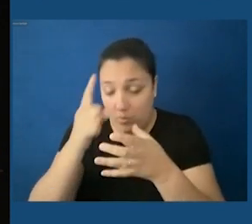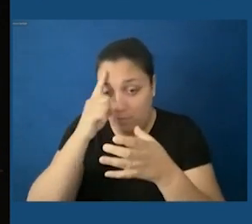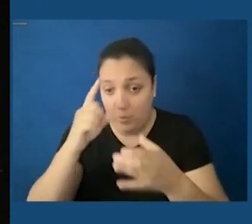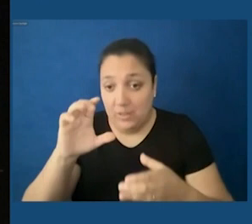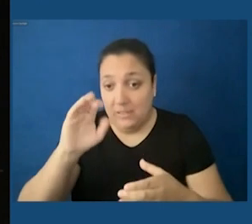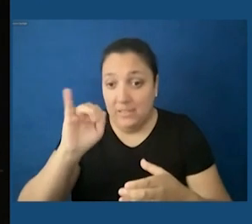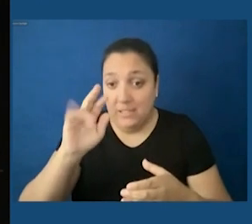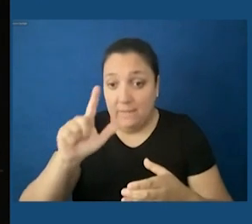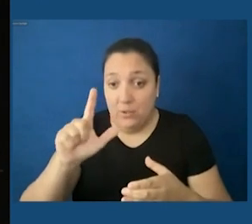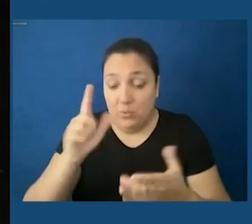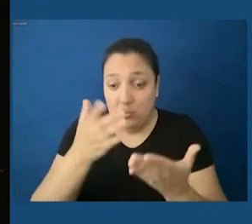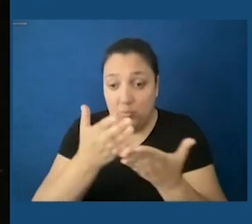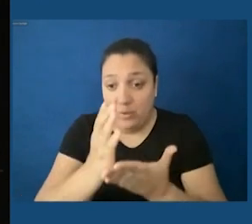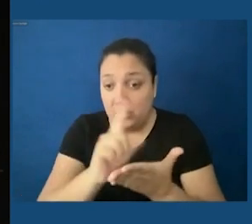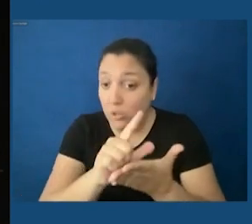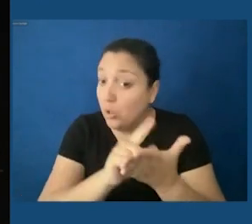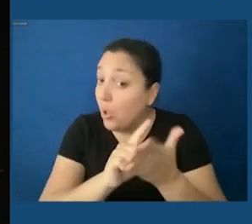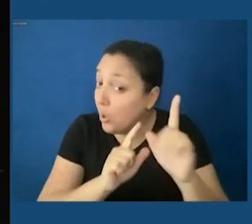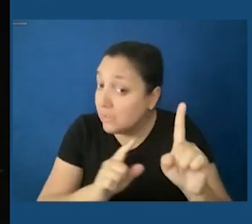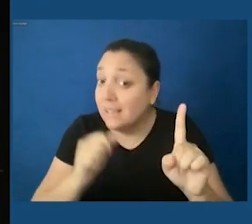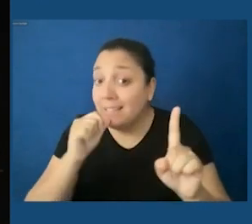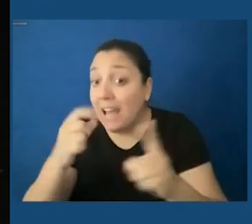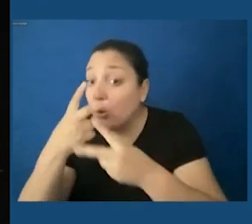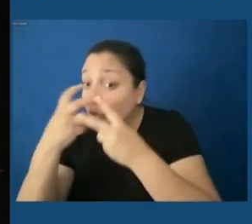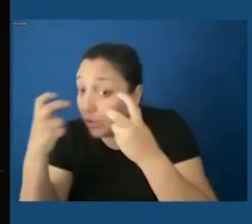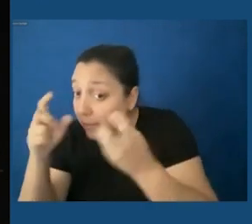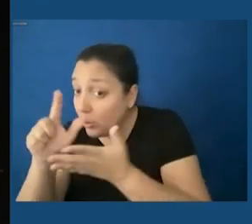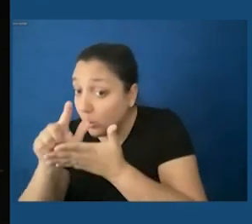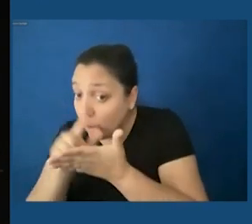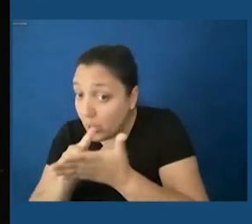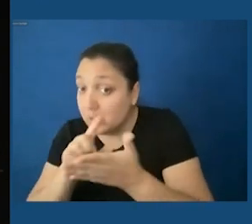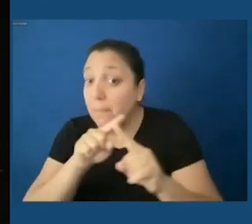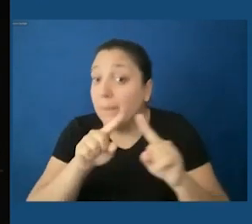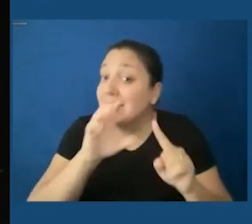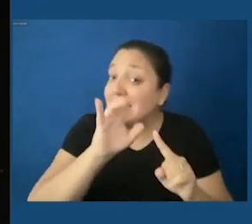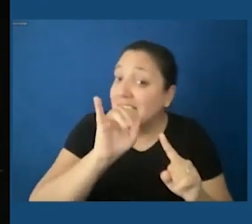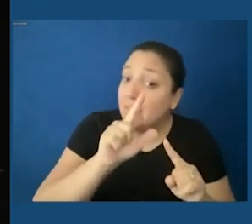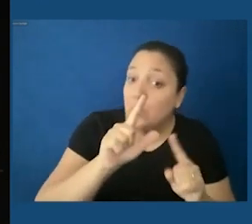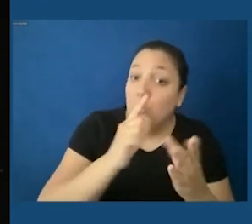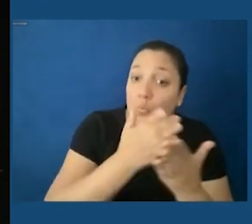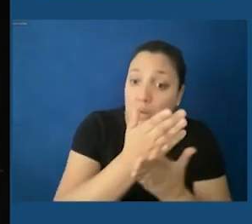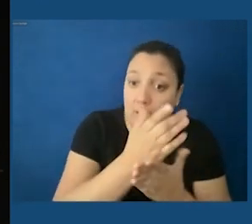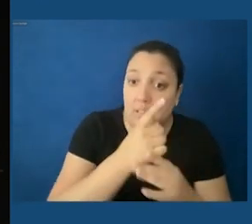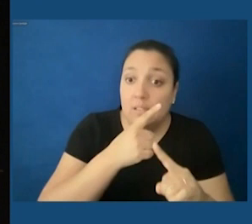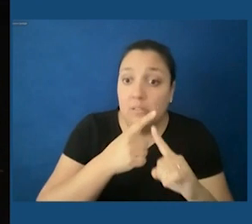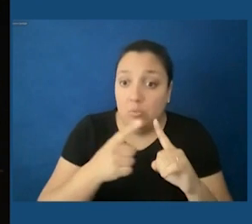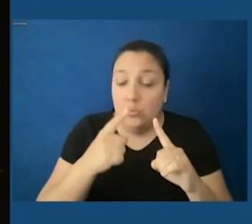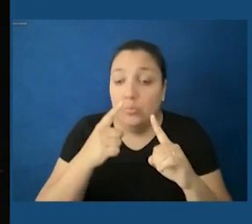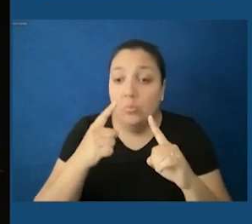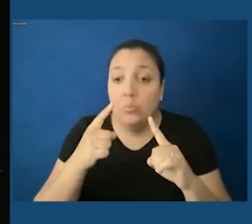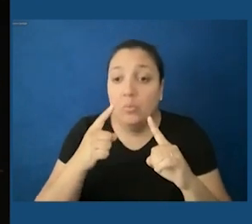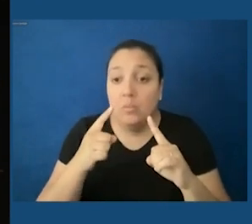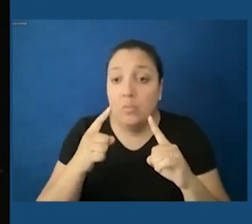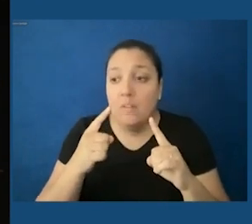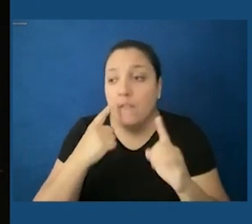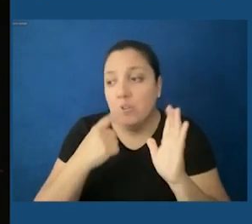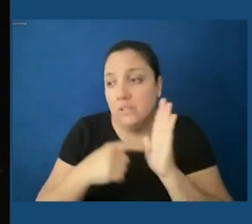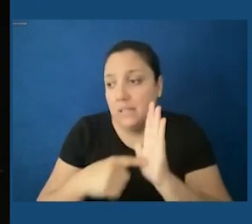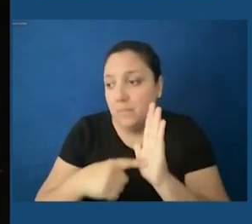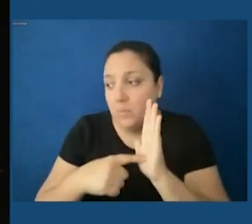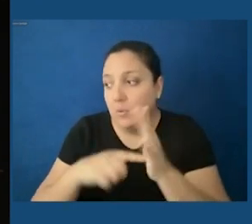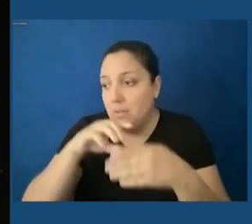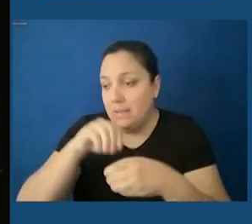criminal laws, but the civil rights laws prohibiting bias and hate incidents in New